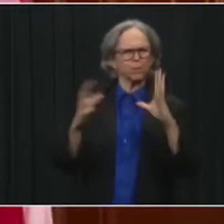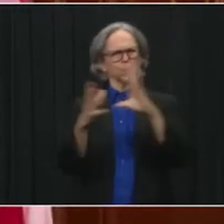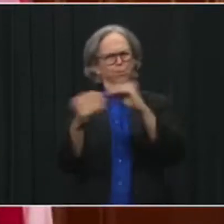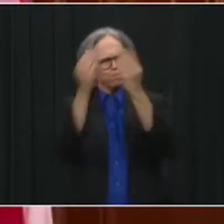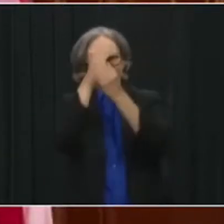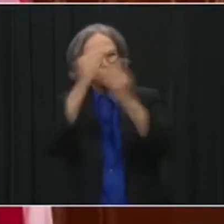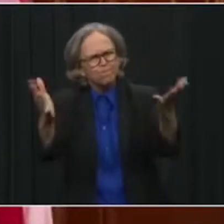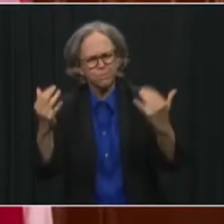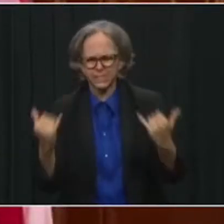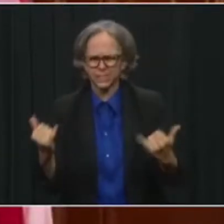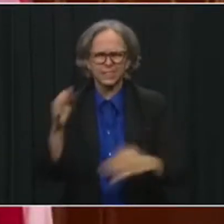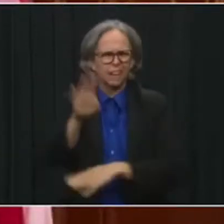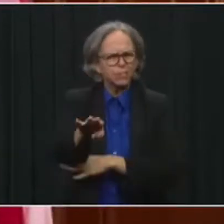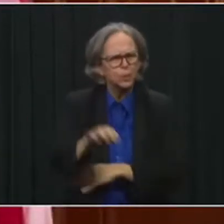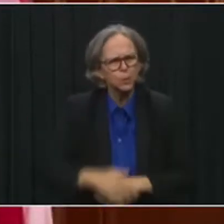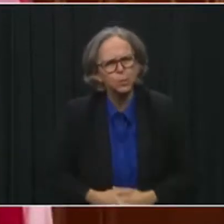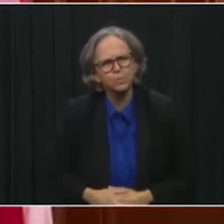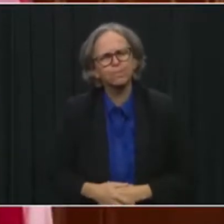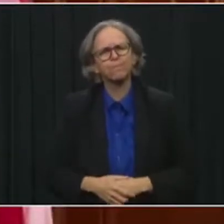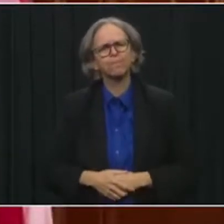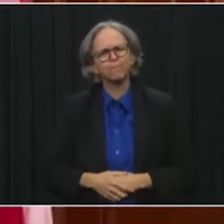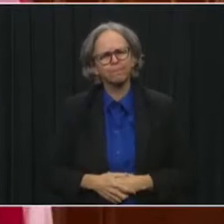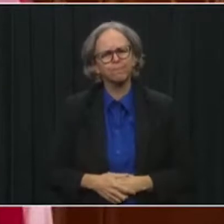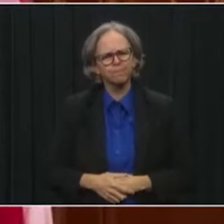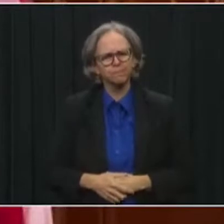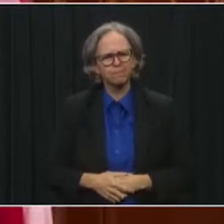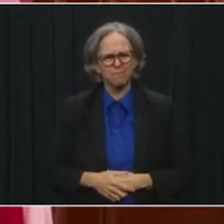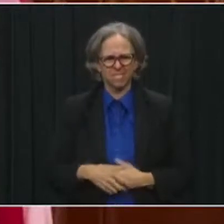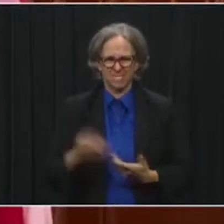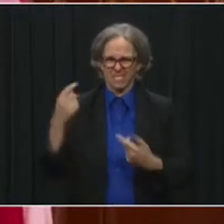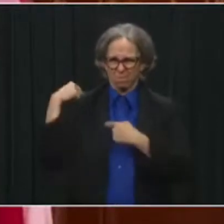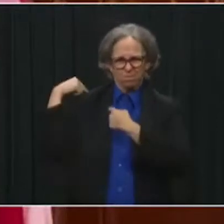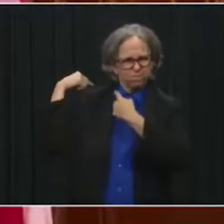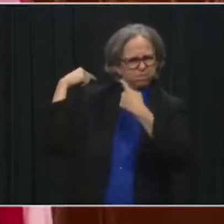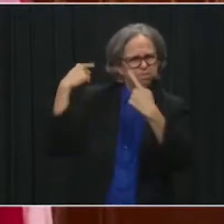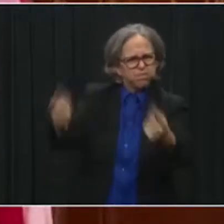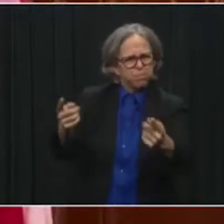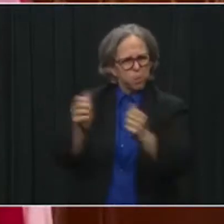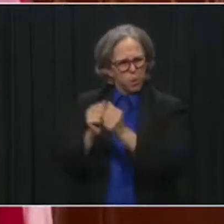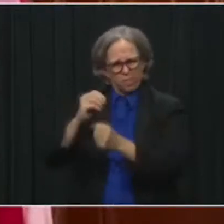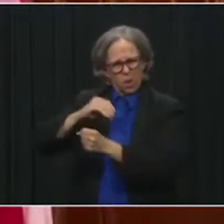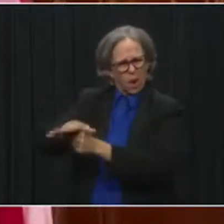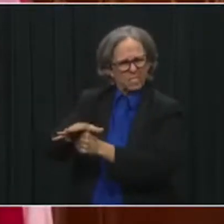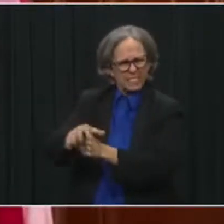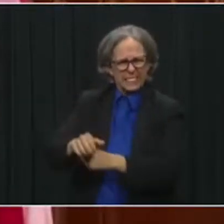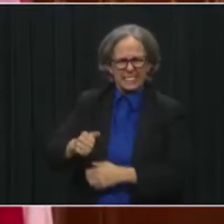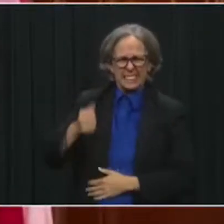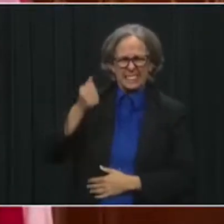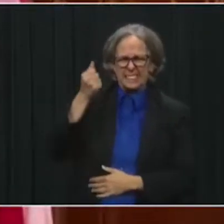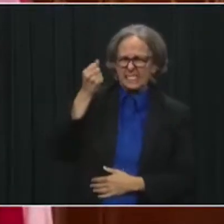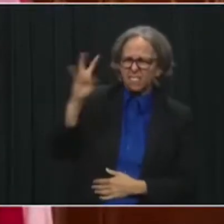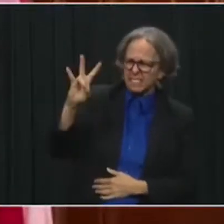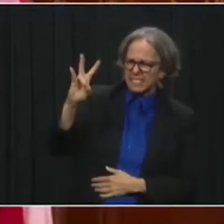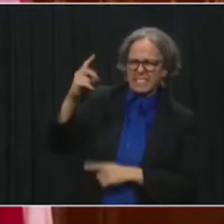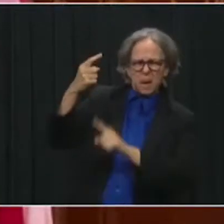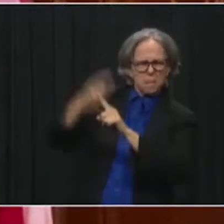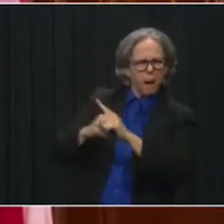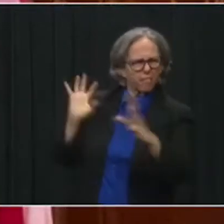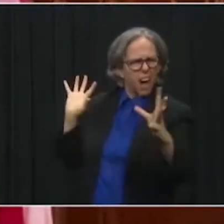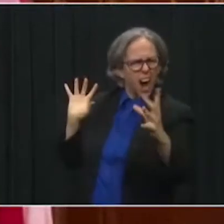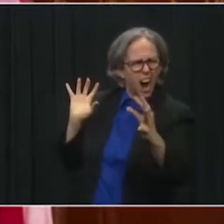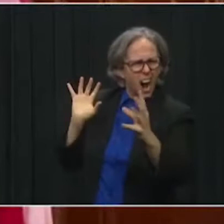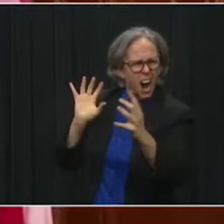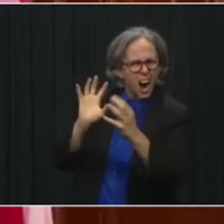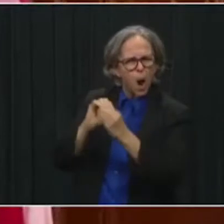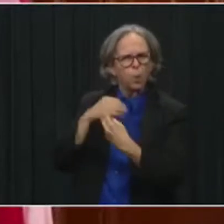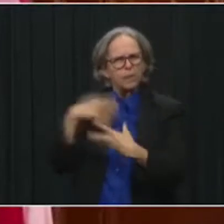morning. Throughout the pandemic, for 17 months, we tried to give you, people of Ohio, the